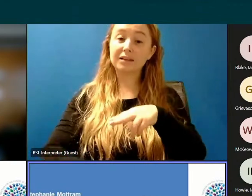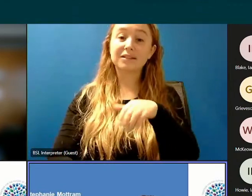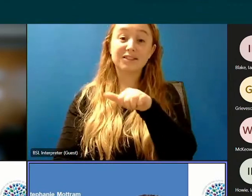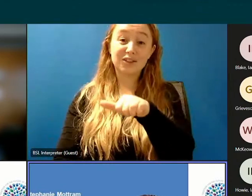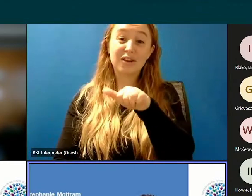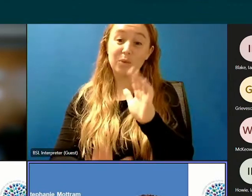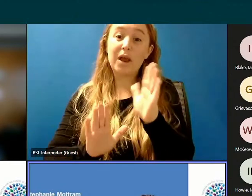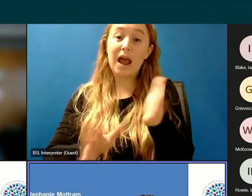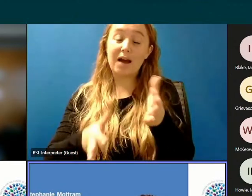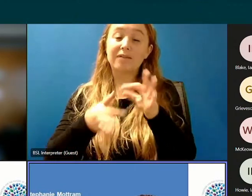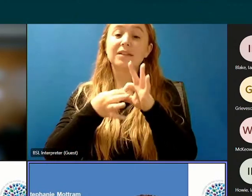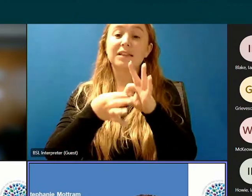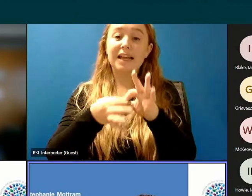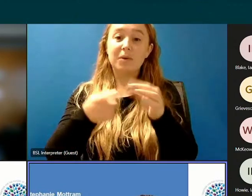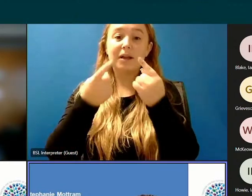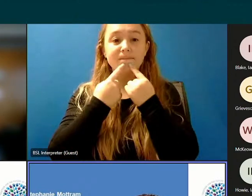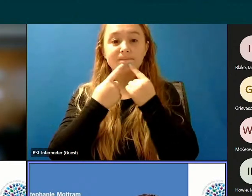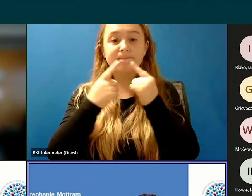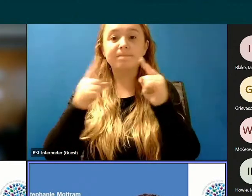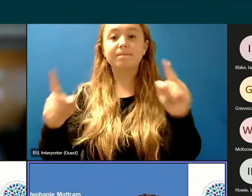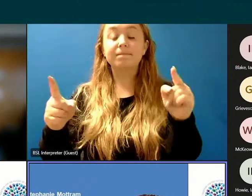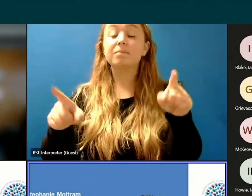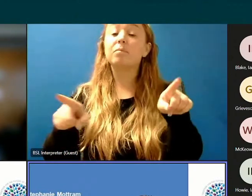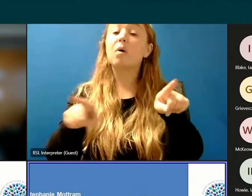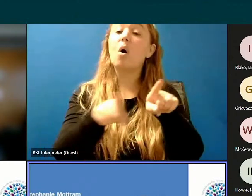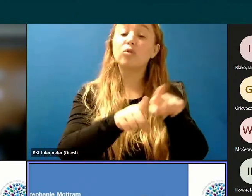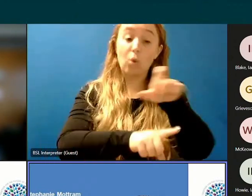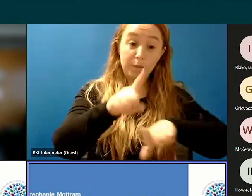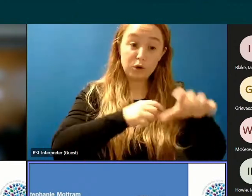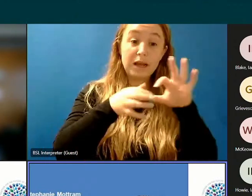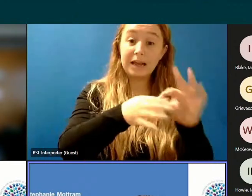for the communities. It's also important for the staff